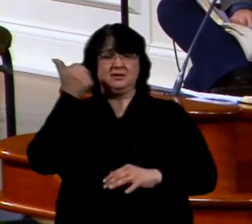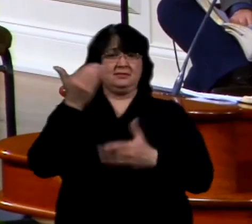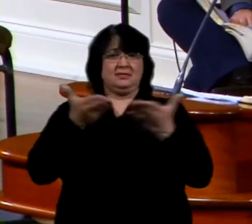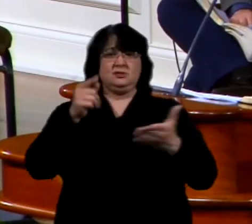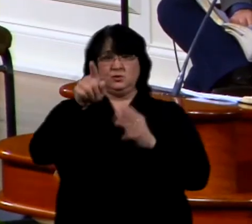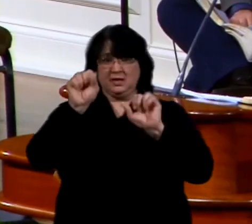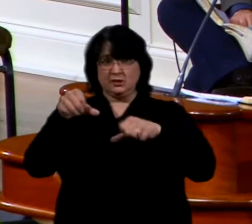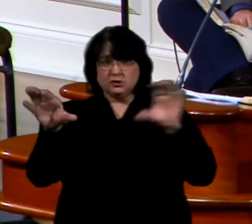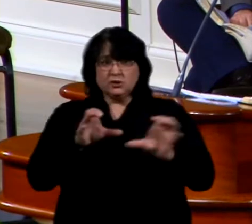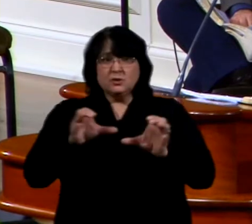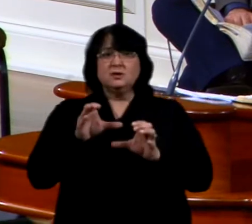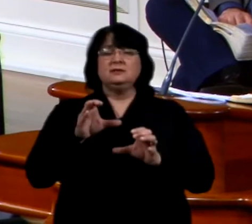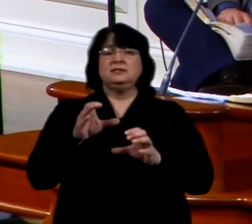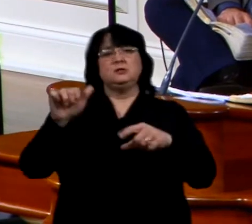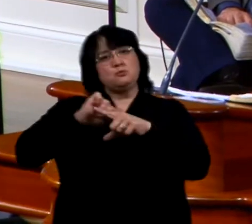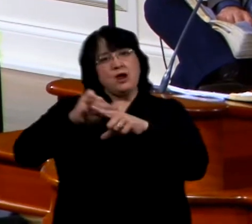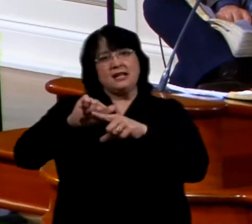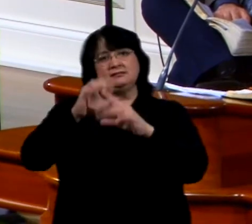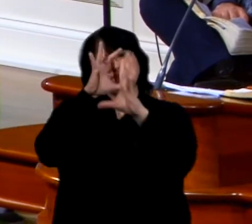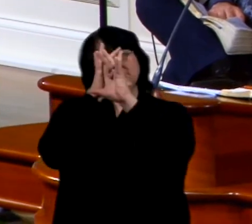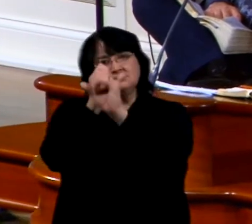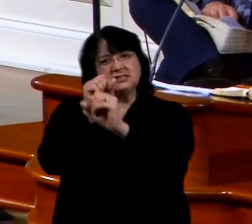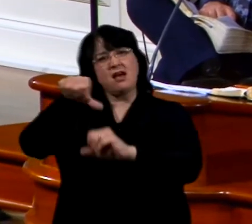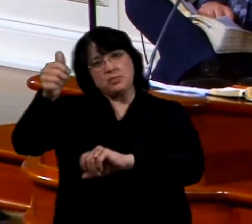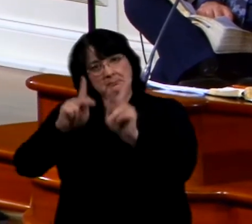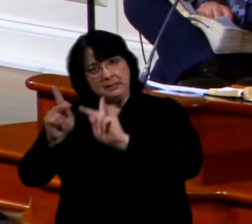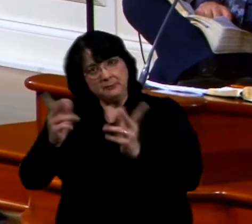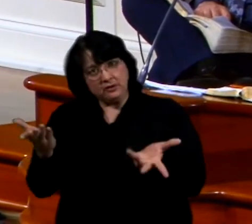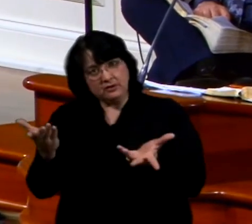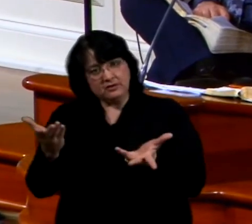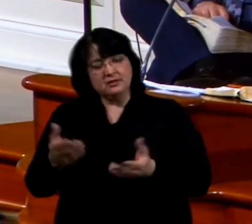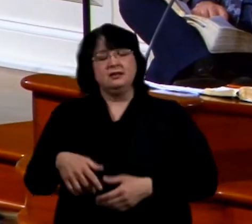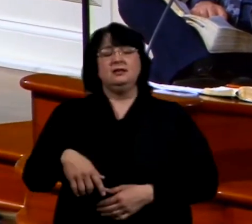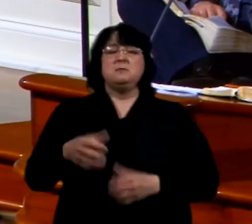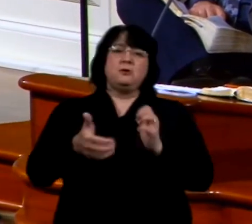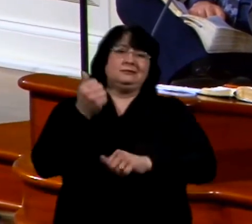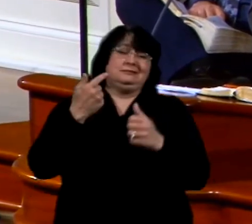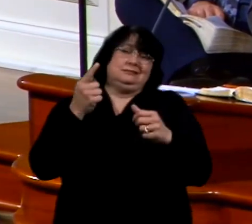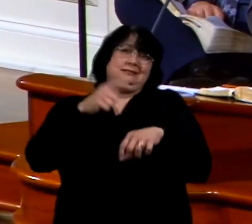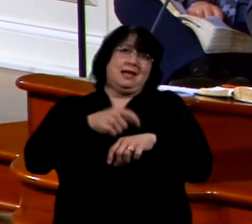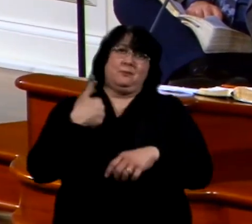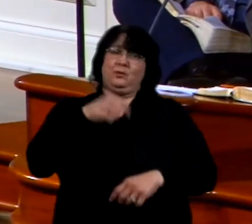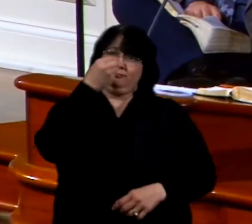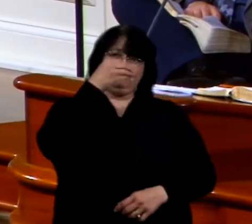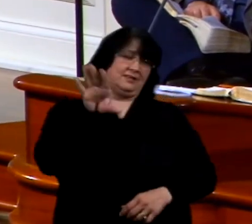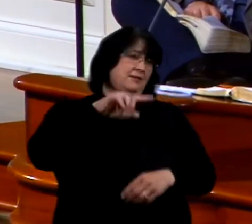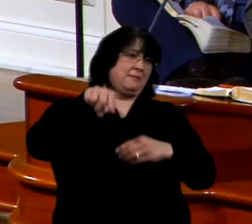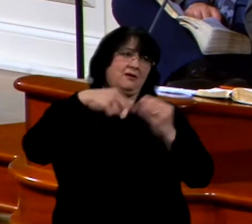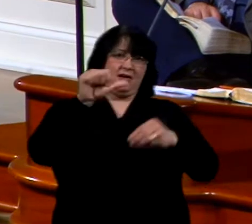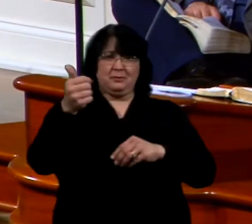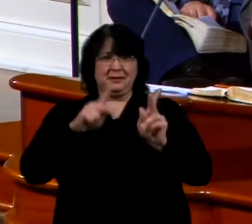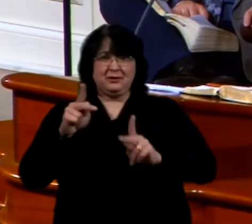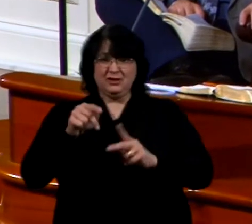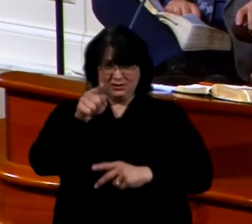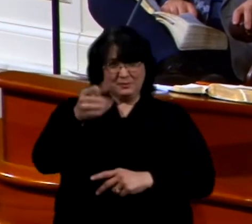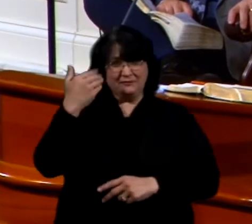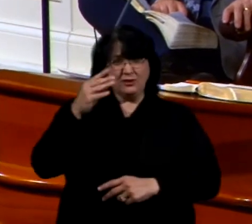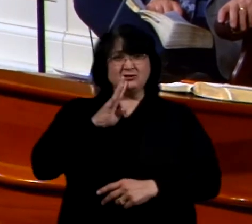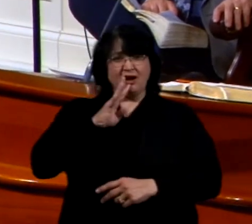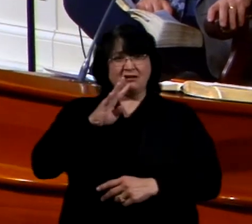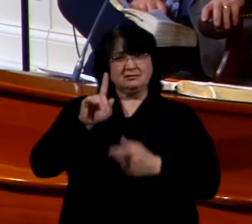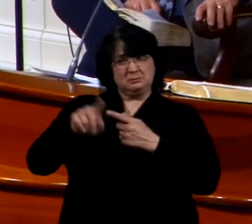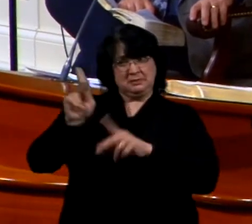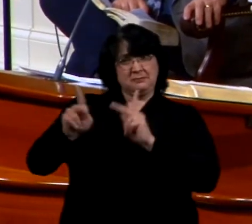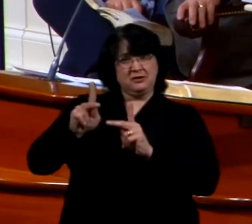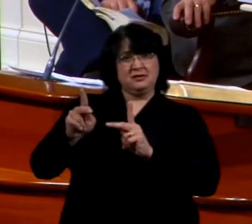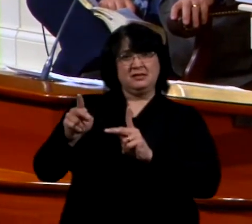practice becoming being interested in people. Most of the time, we're not interested in people. You ever been talking to someone and they're telling you a